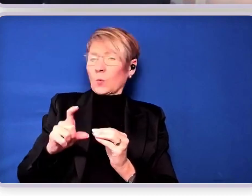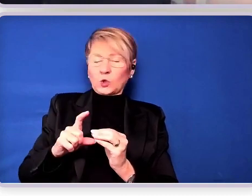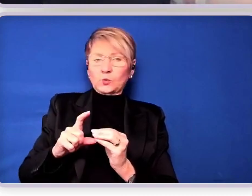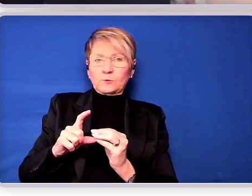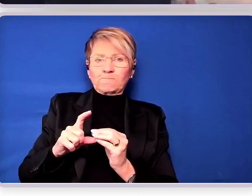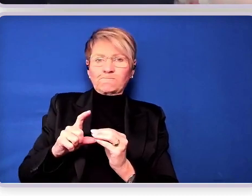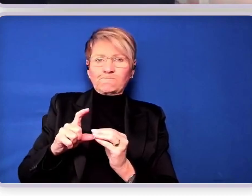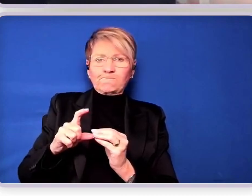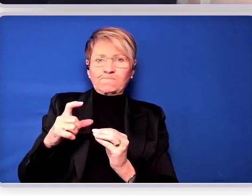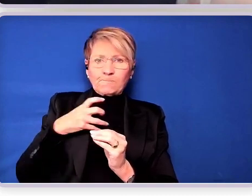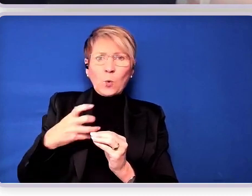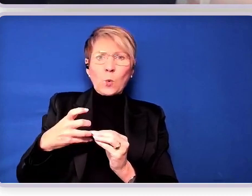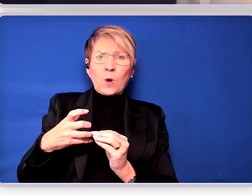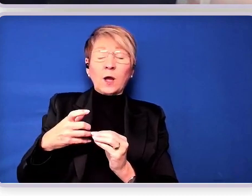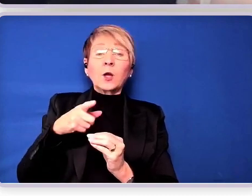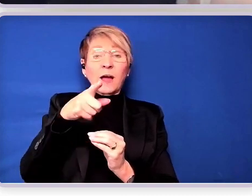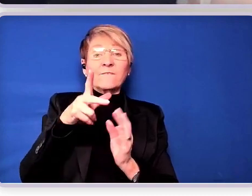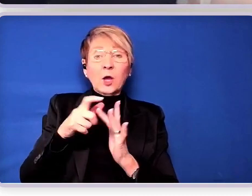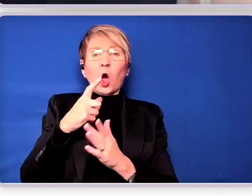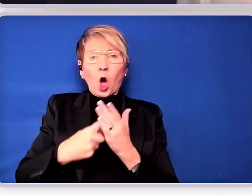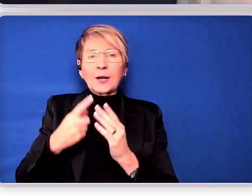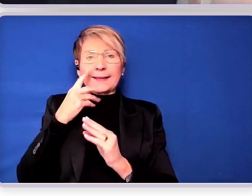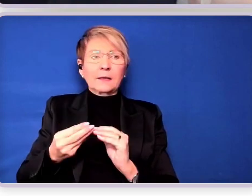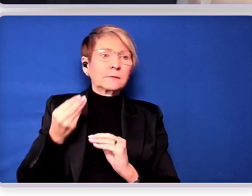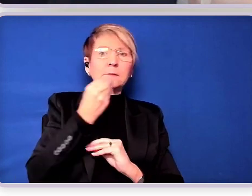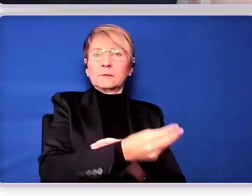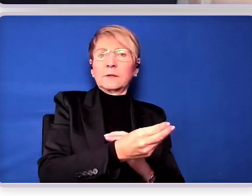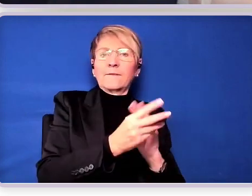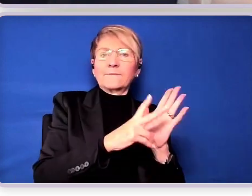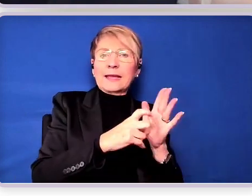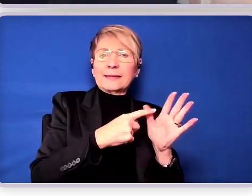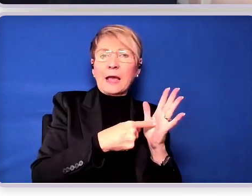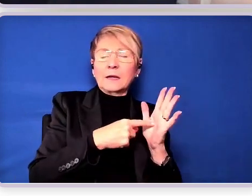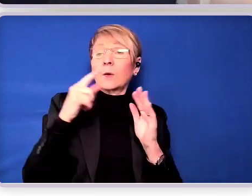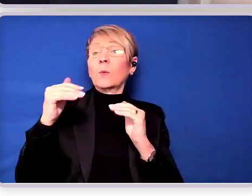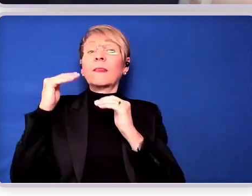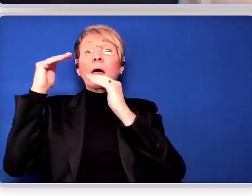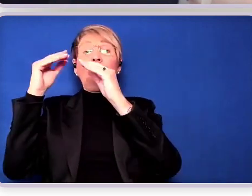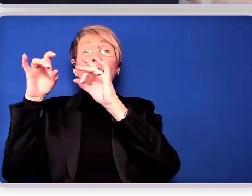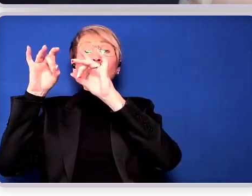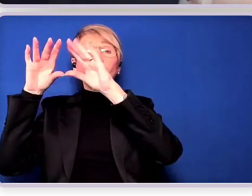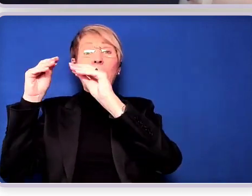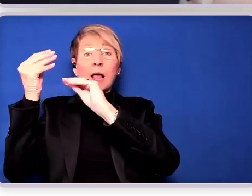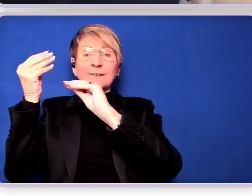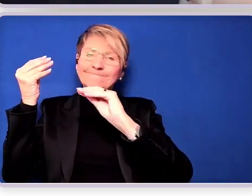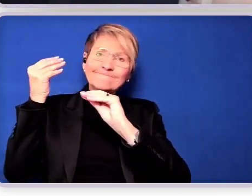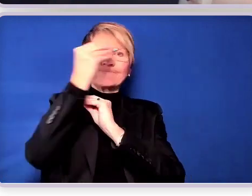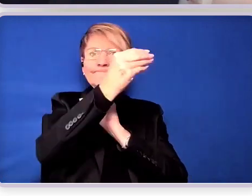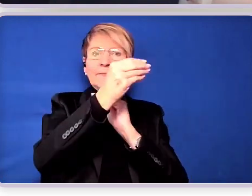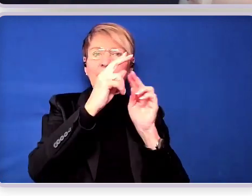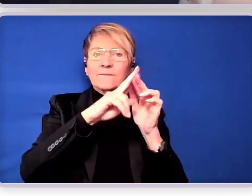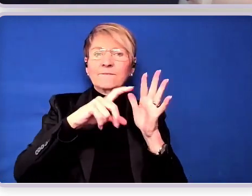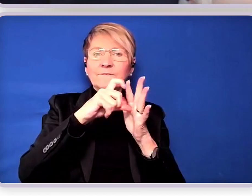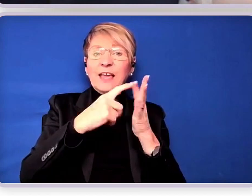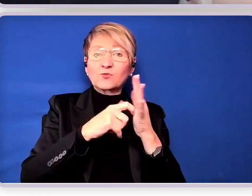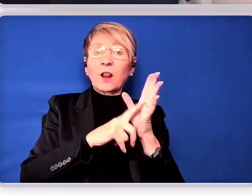can only go to VCAT, and with the Australian Commission, you can only go to the federal court. And so if